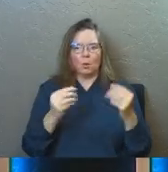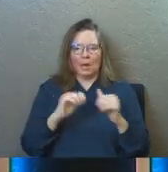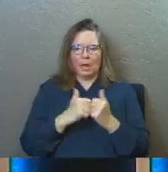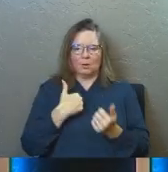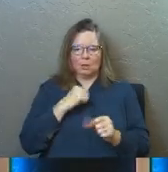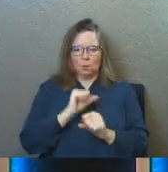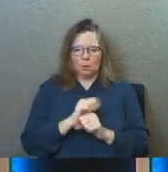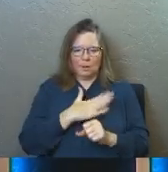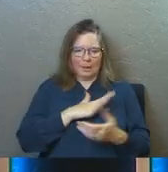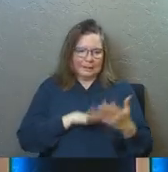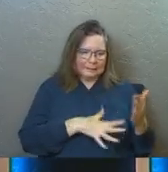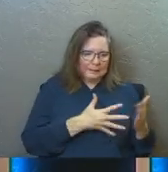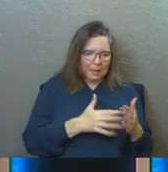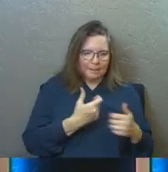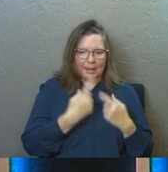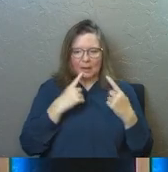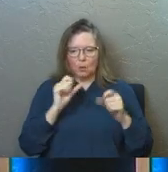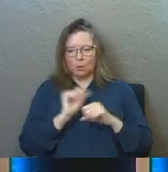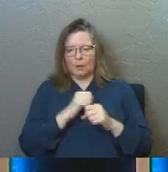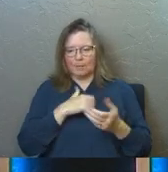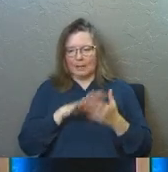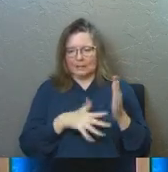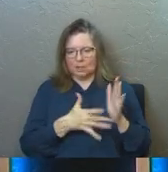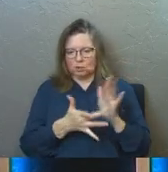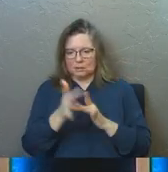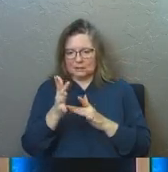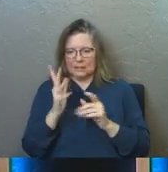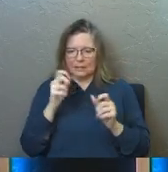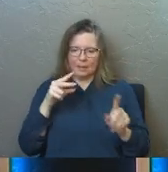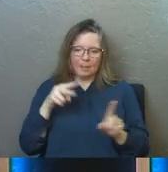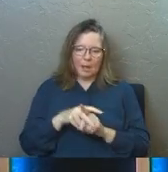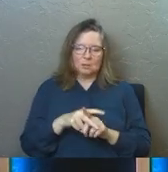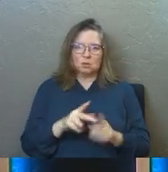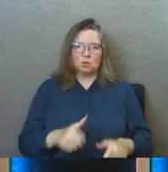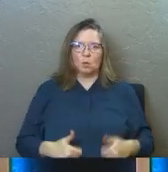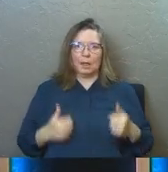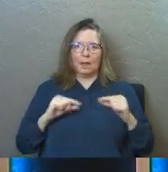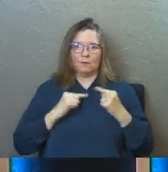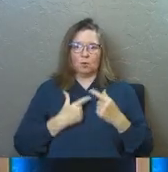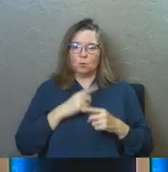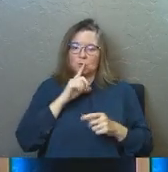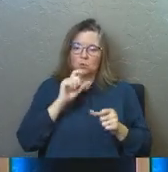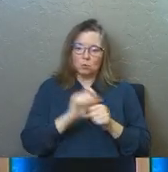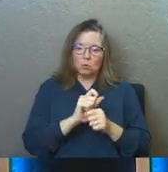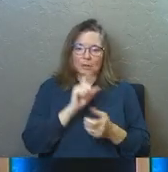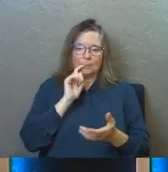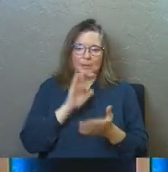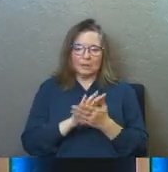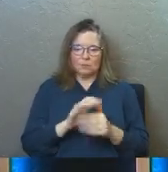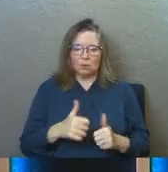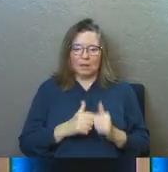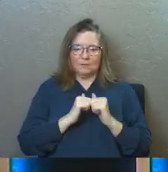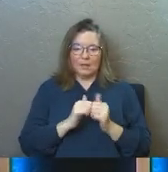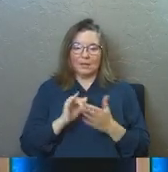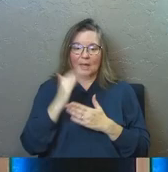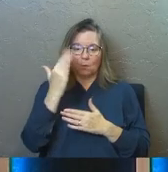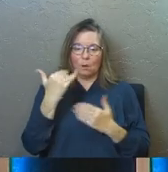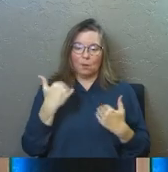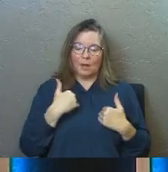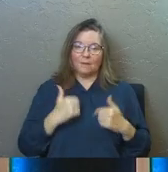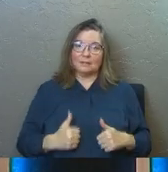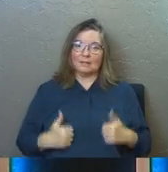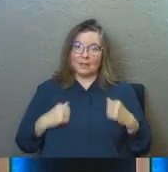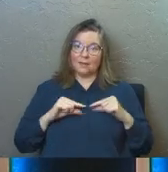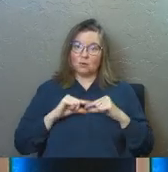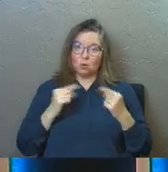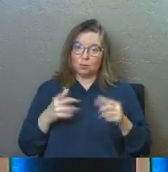How does this work with my schedule, Lord? Make it work with my schedule, Jesus, and get plugged into a life group. We truly believe in doing life together at Grace, and that's why we have these